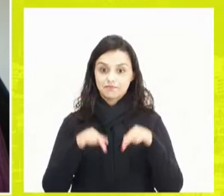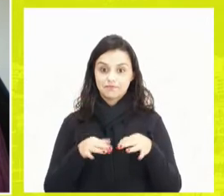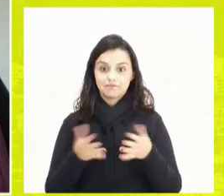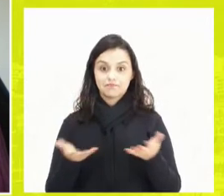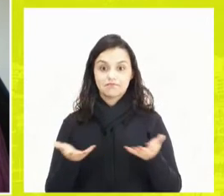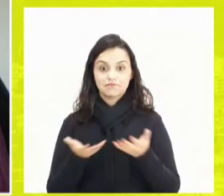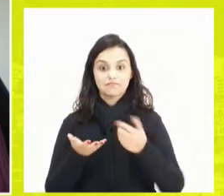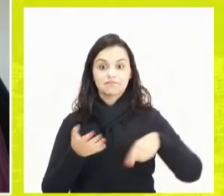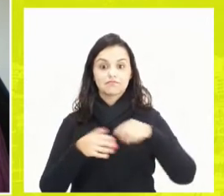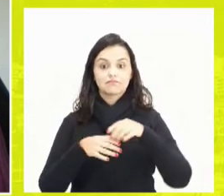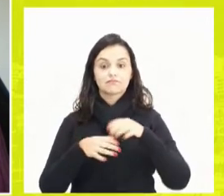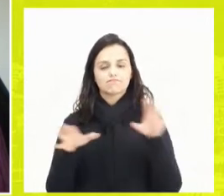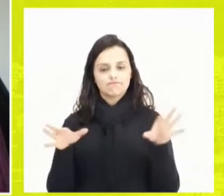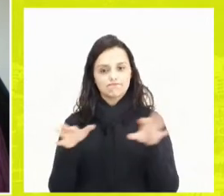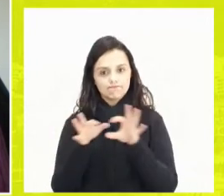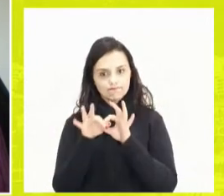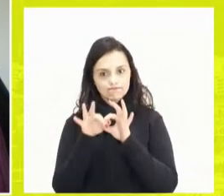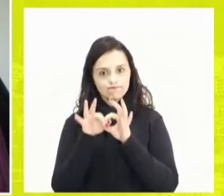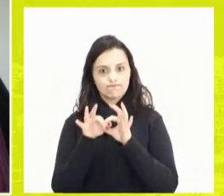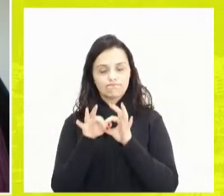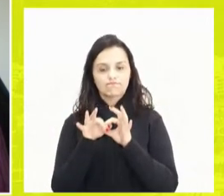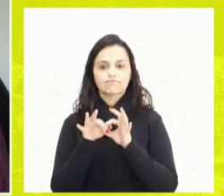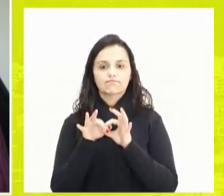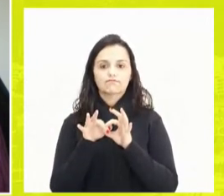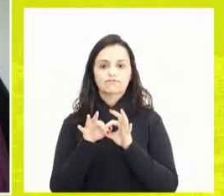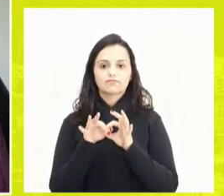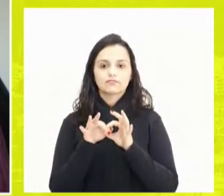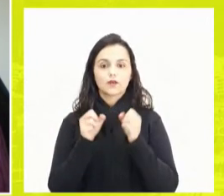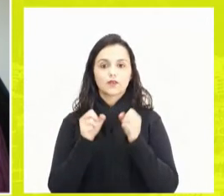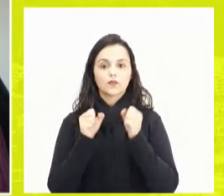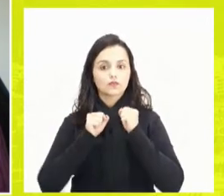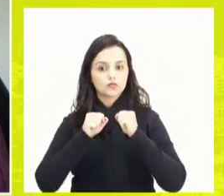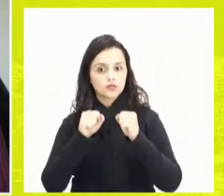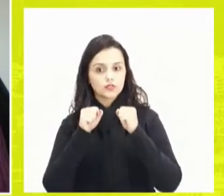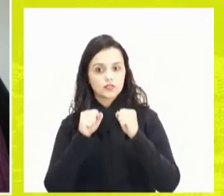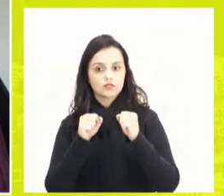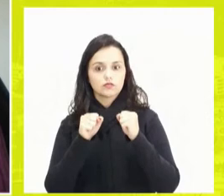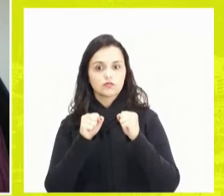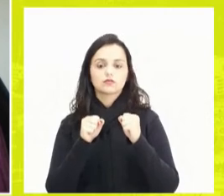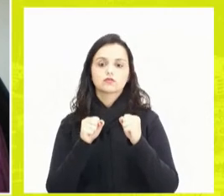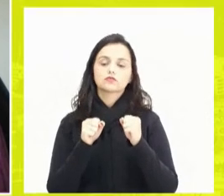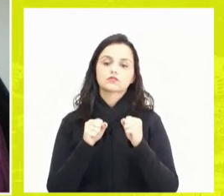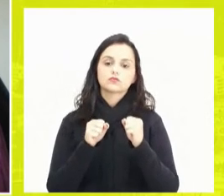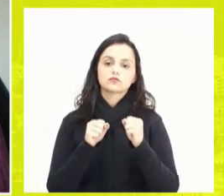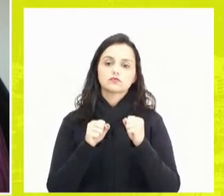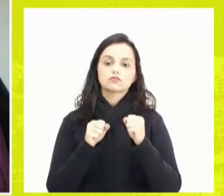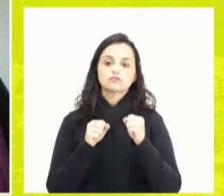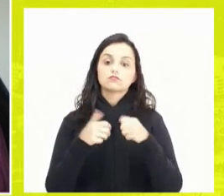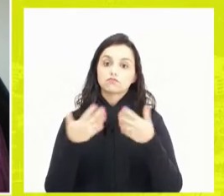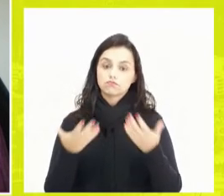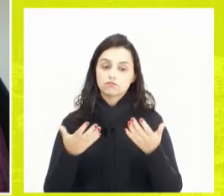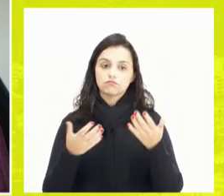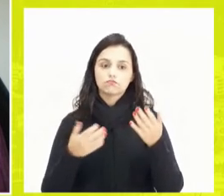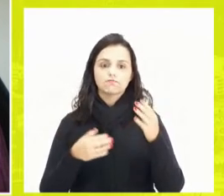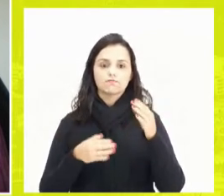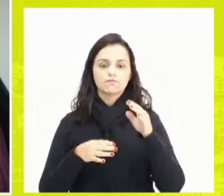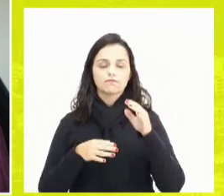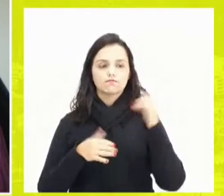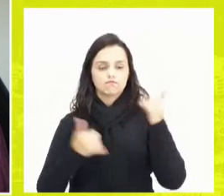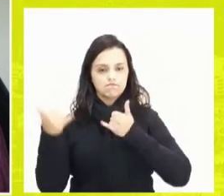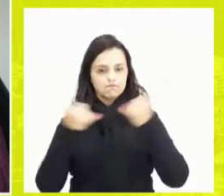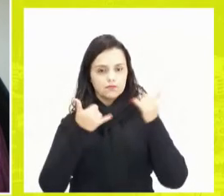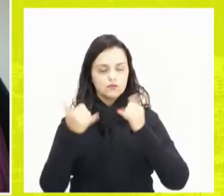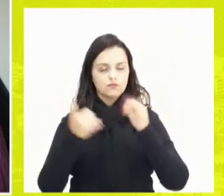no we try to really put these things together in order to make things stronger understanding